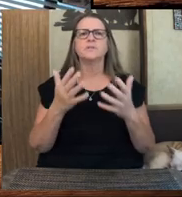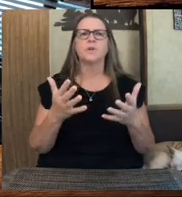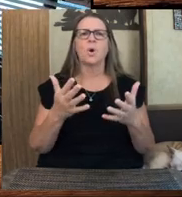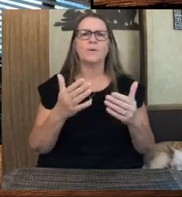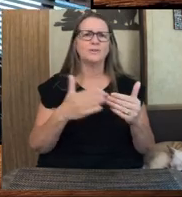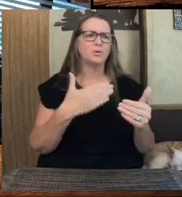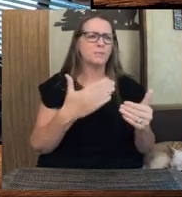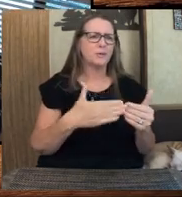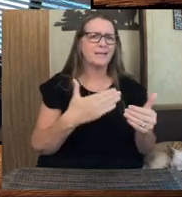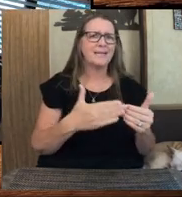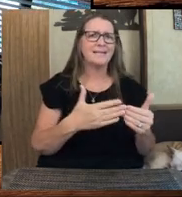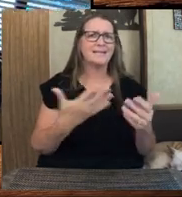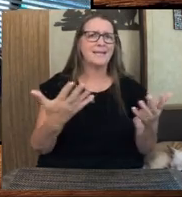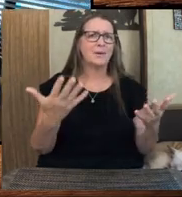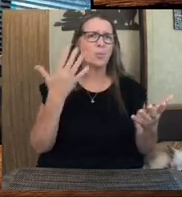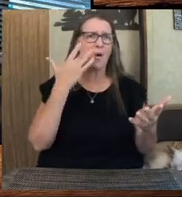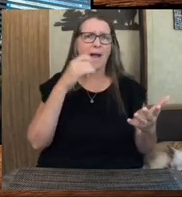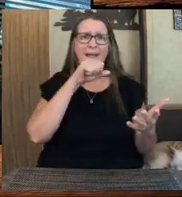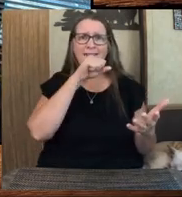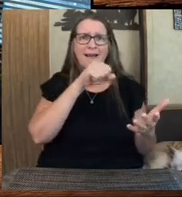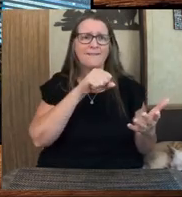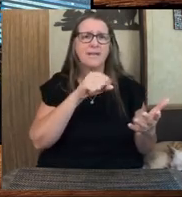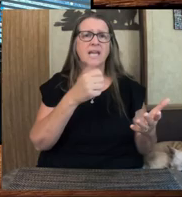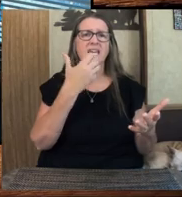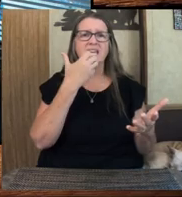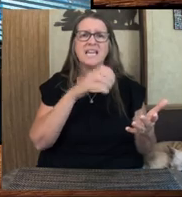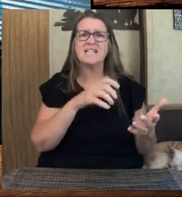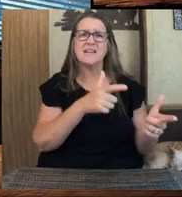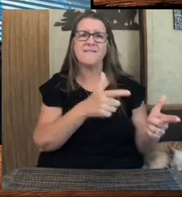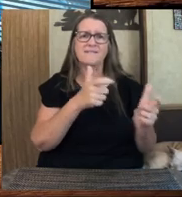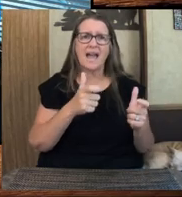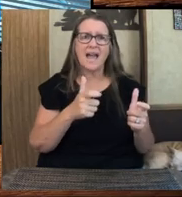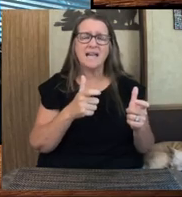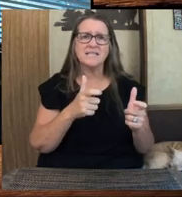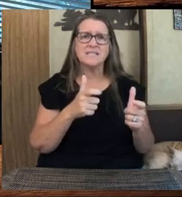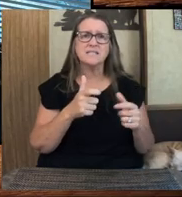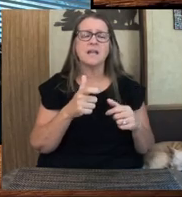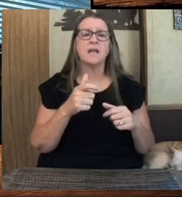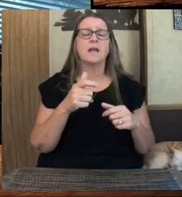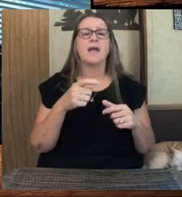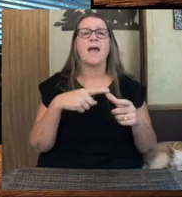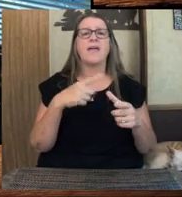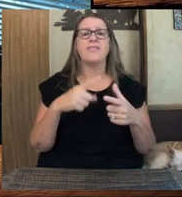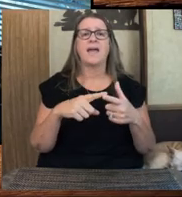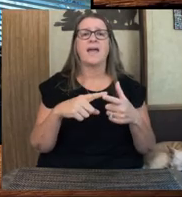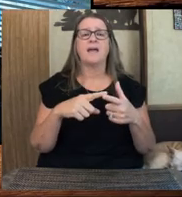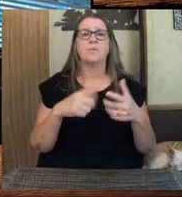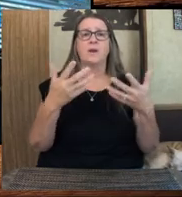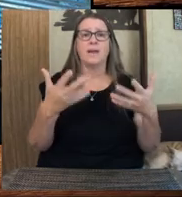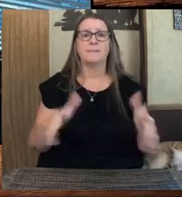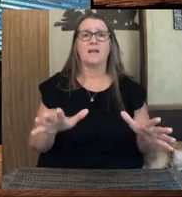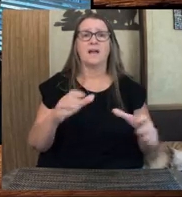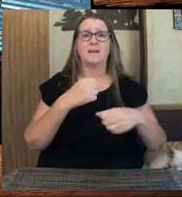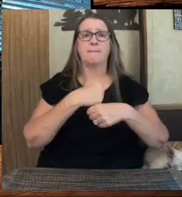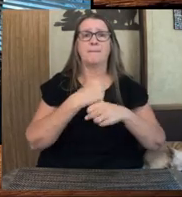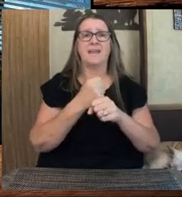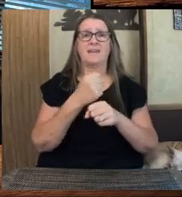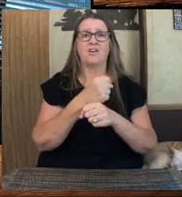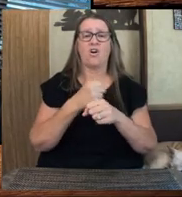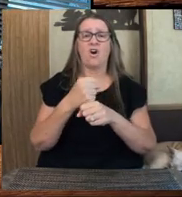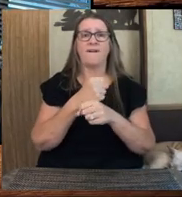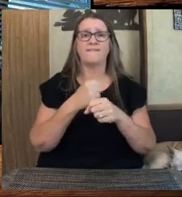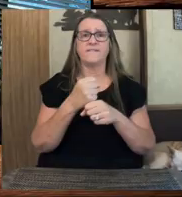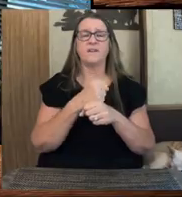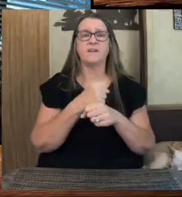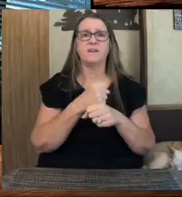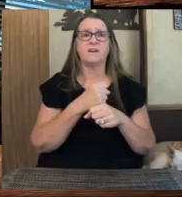coffee. So it's super easy, and what I love about it is it heats up super fast, and then when I'm